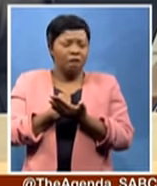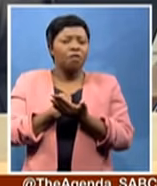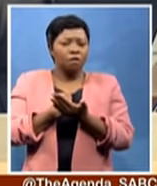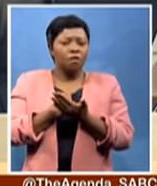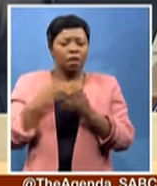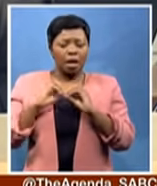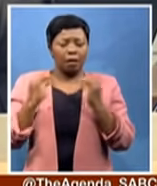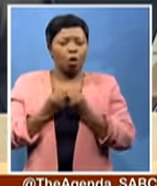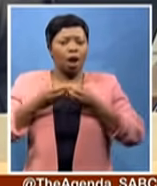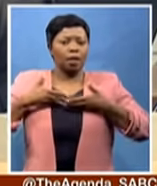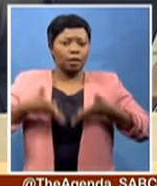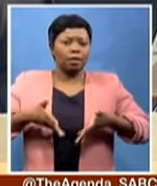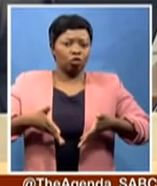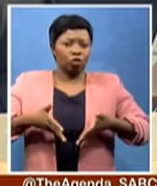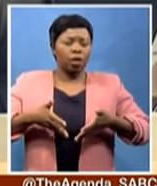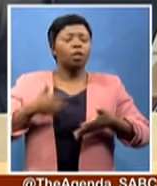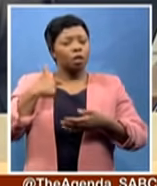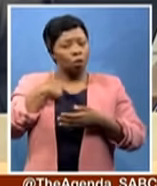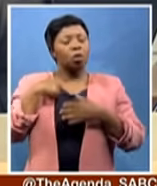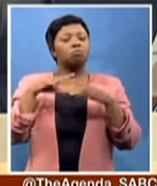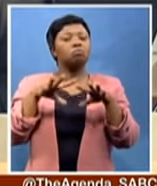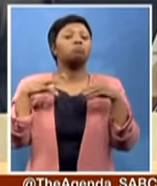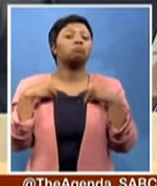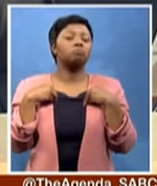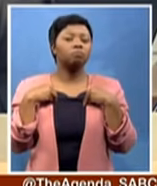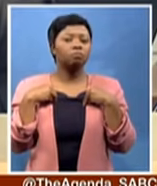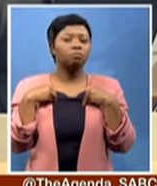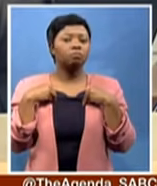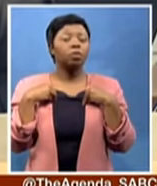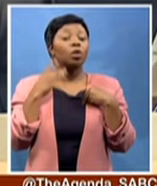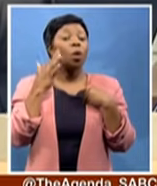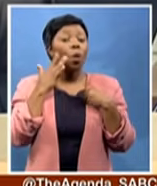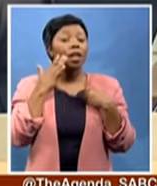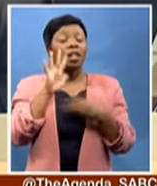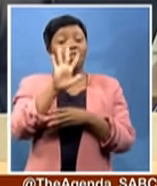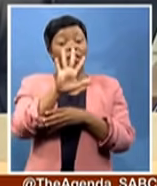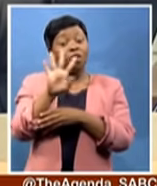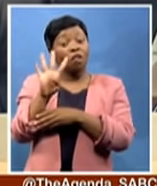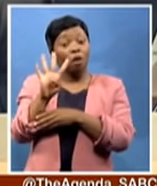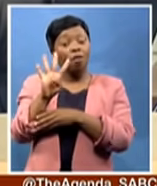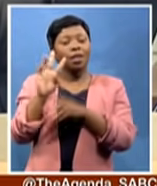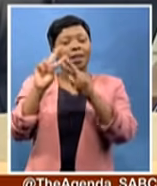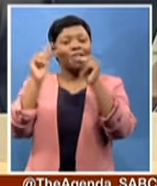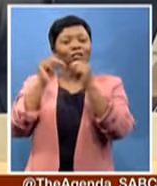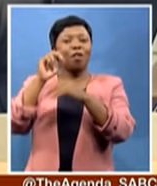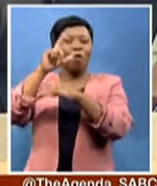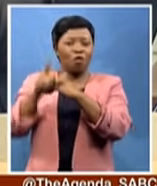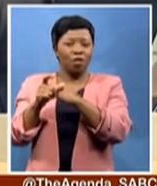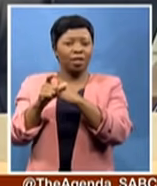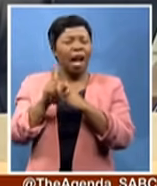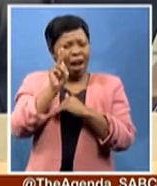acknowledge that at our 54th National Conference, and we do so now. For this,